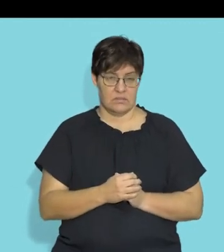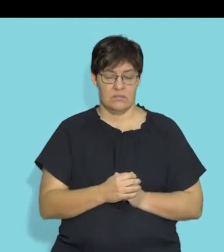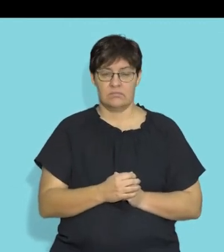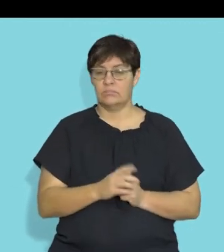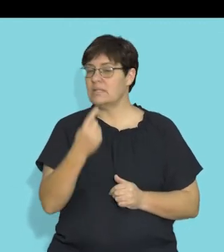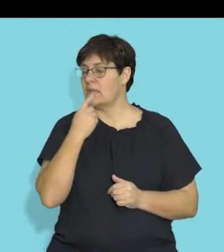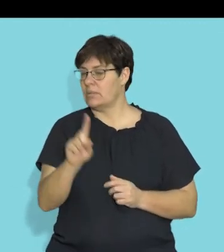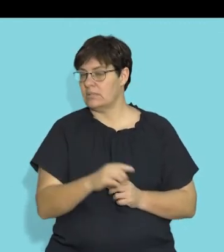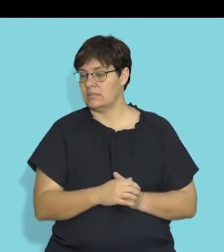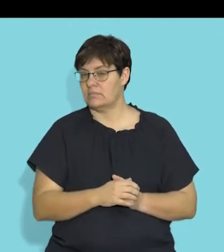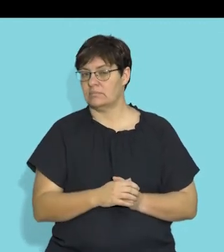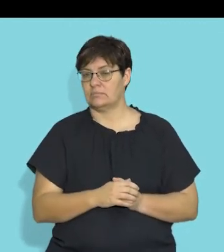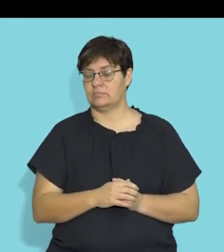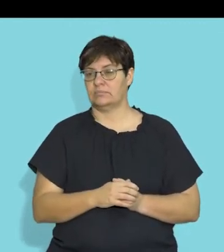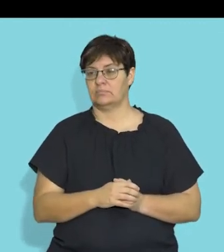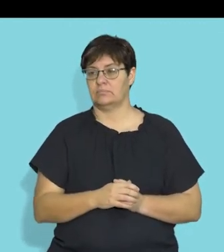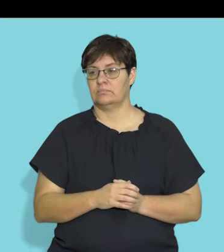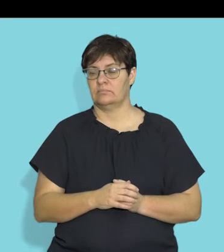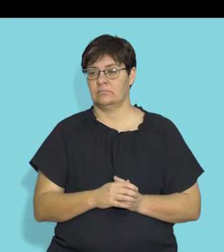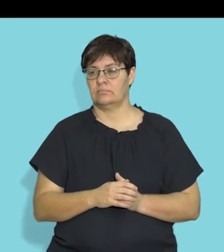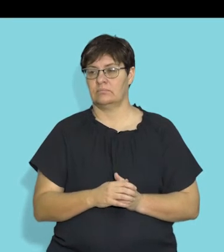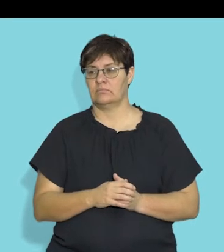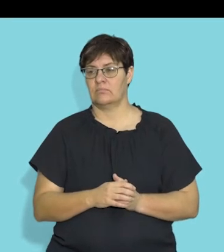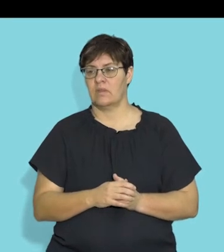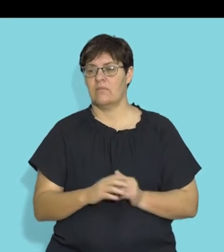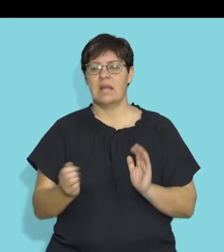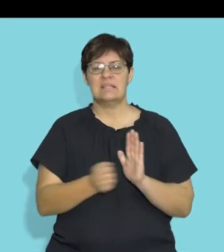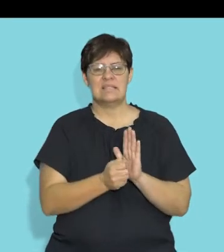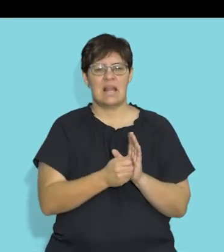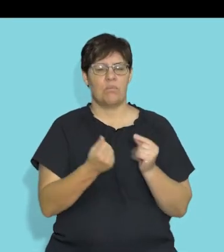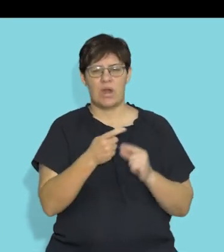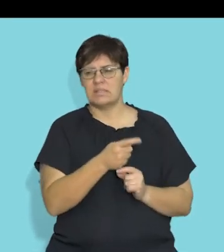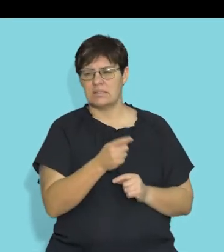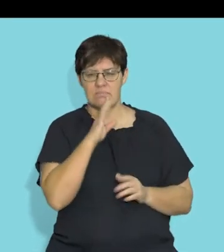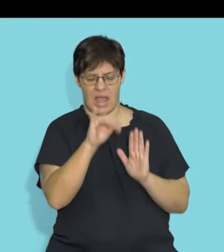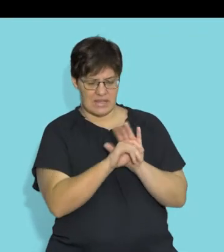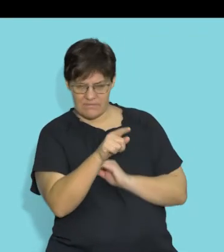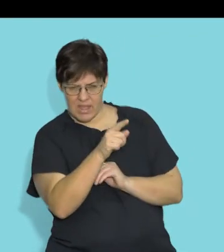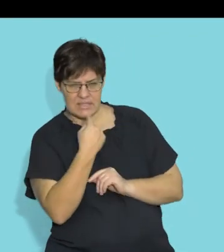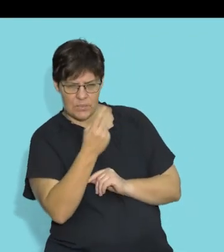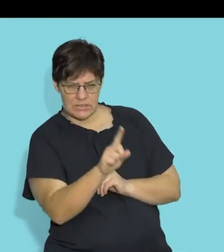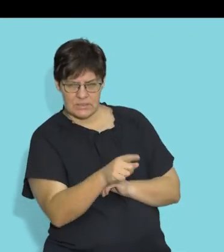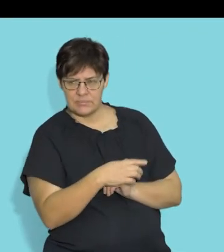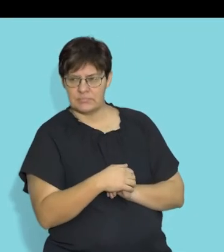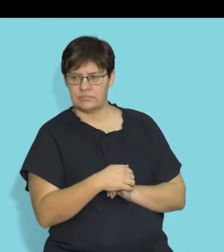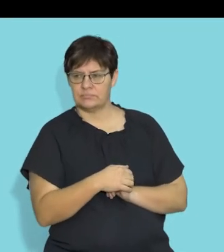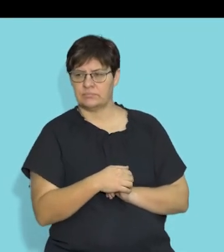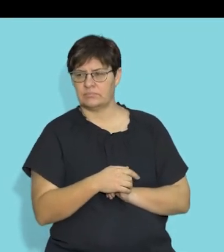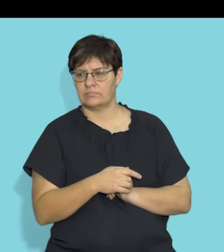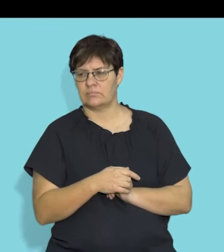right? And what did we say? We said something about the selling price of the juice. Let's identify it.